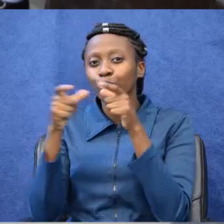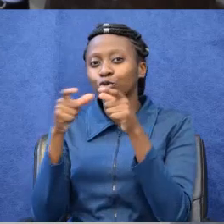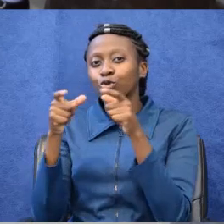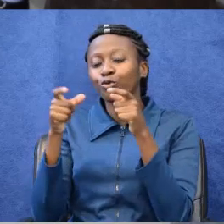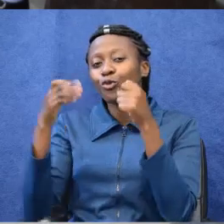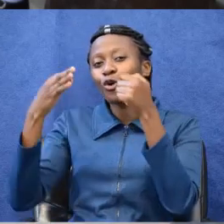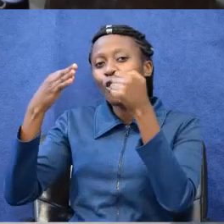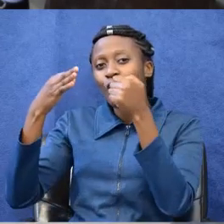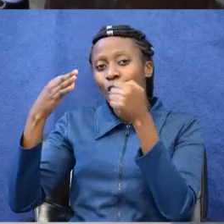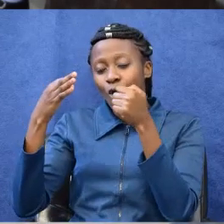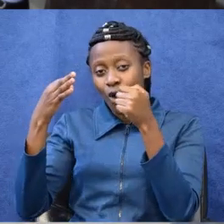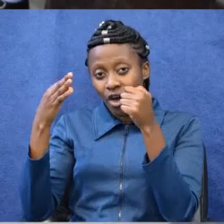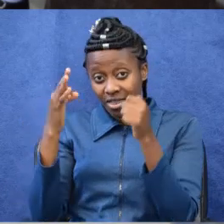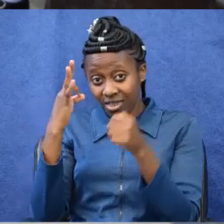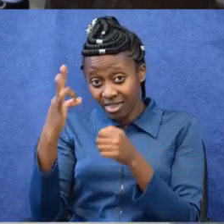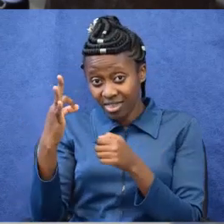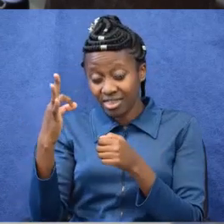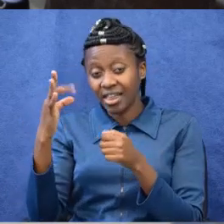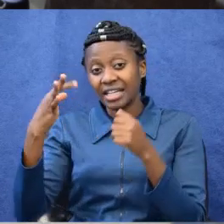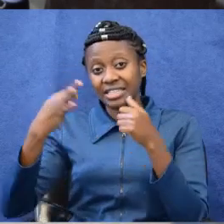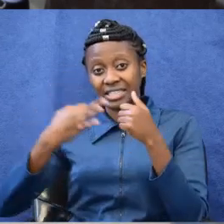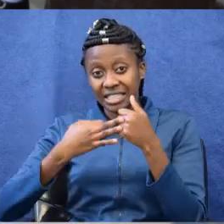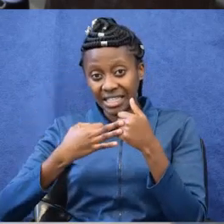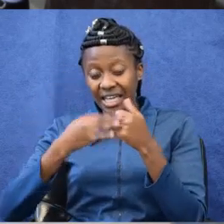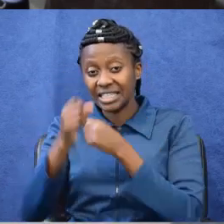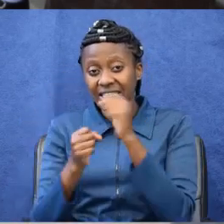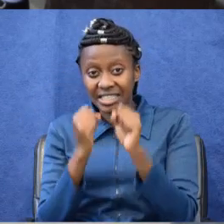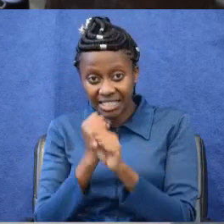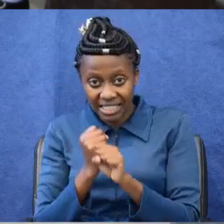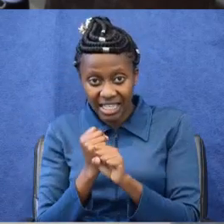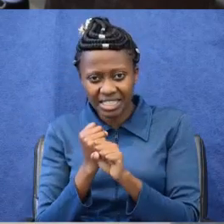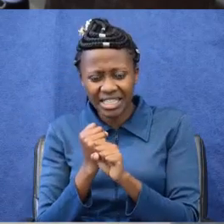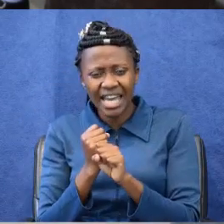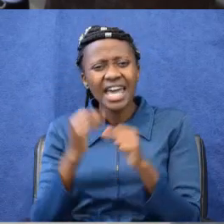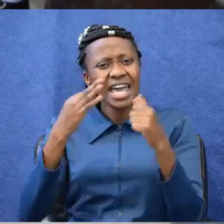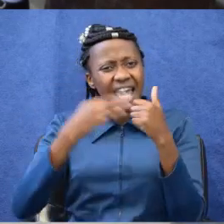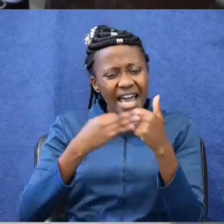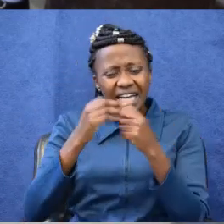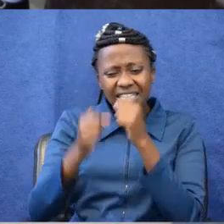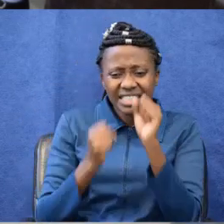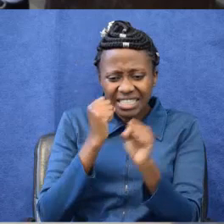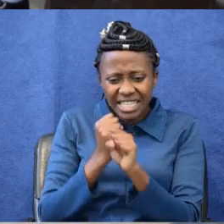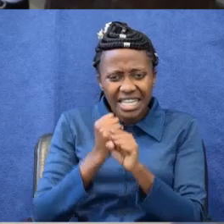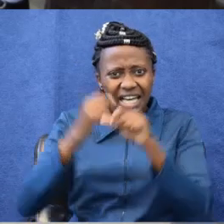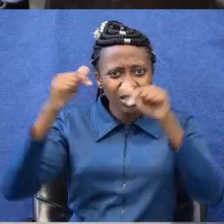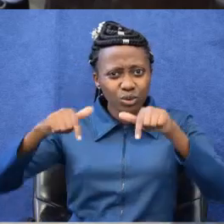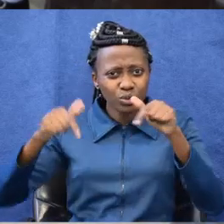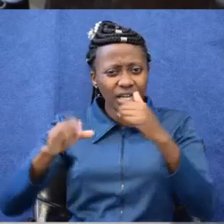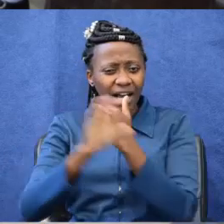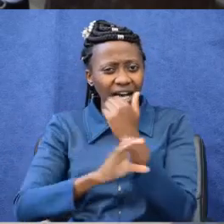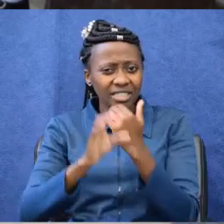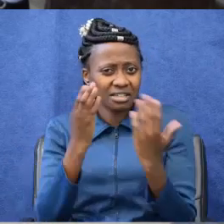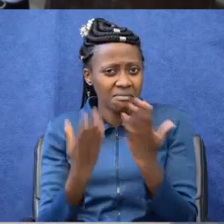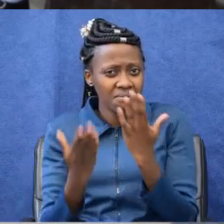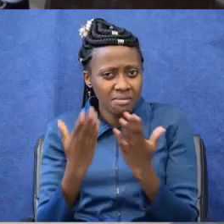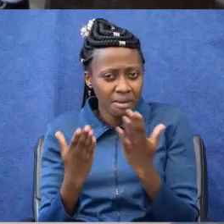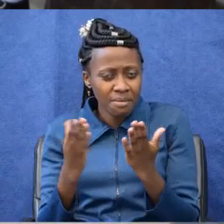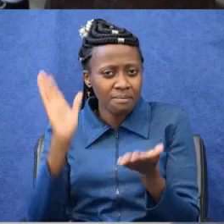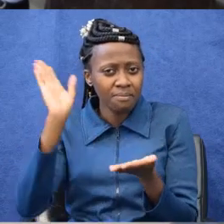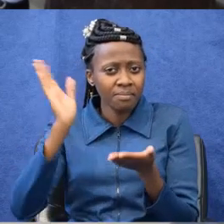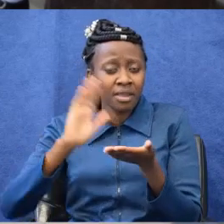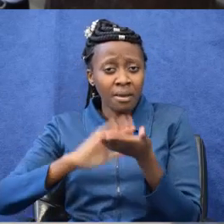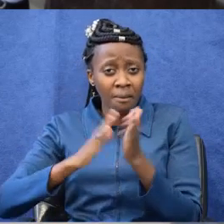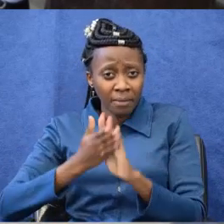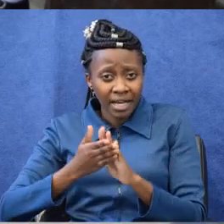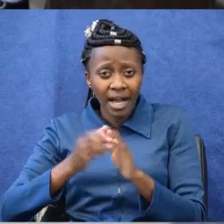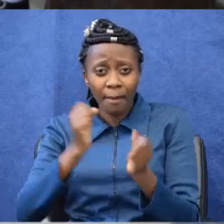imagine, 8. Come to imagine. If an 8-year-old person in our country today is told to become the